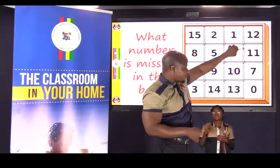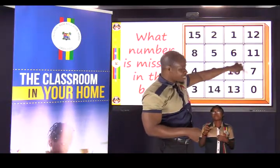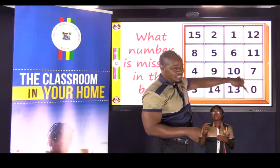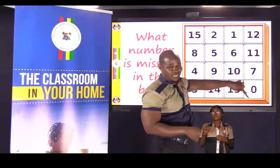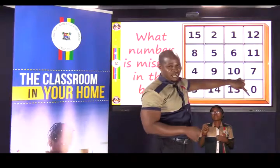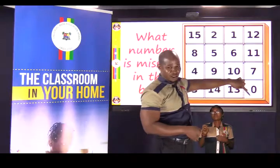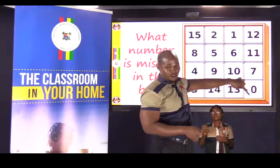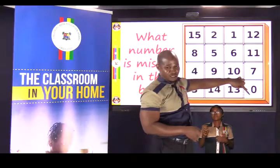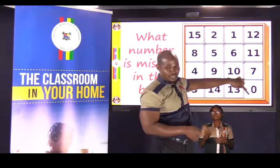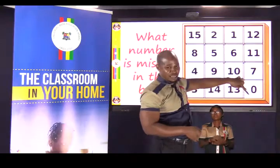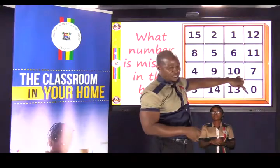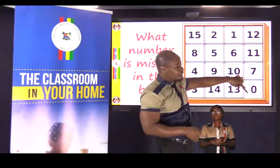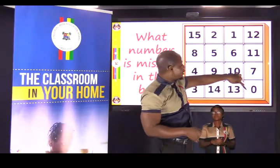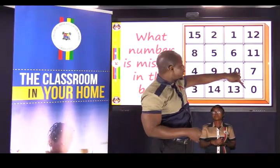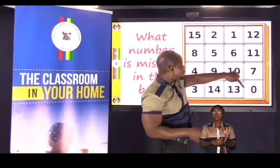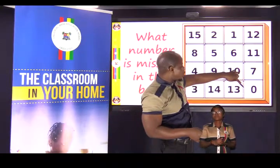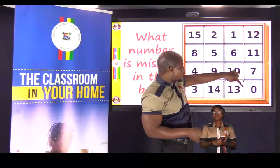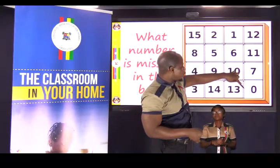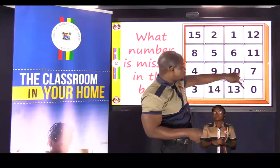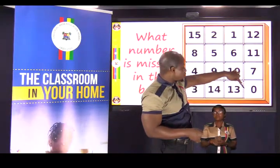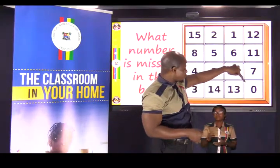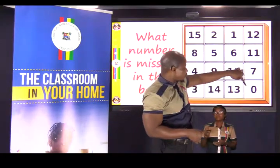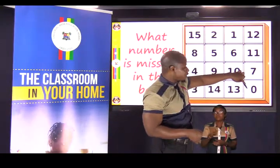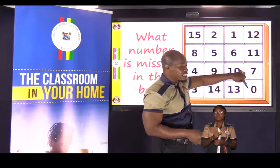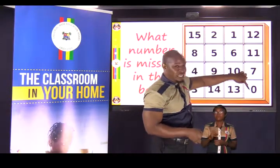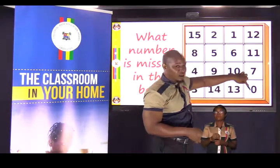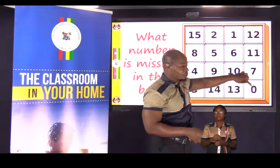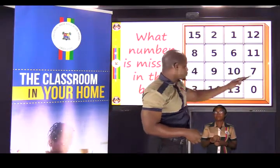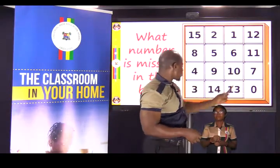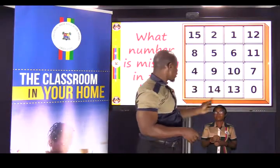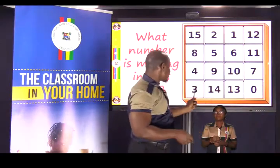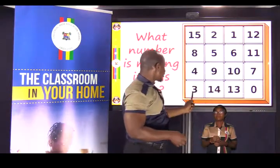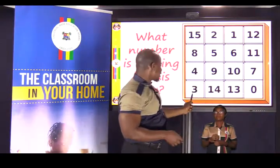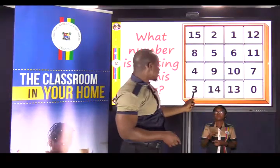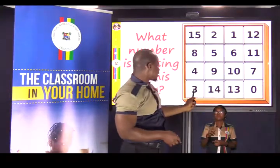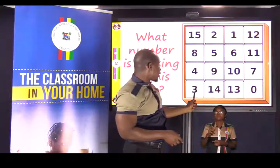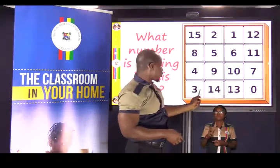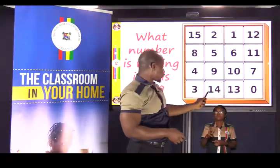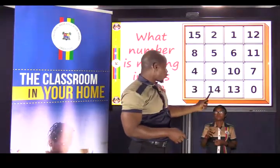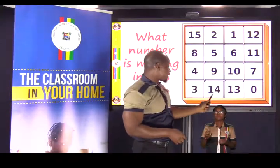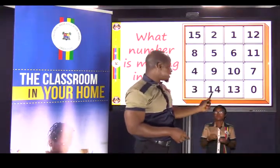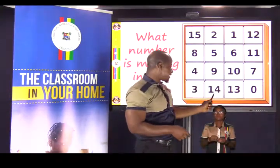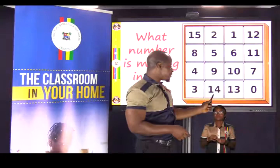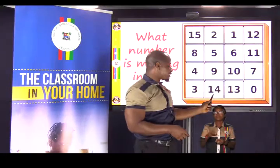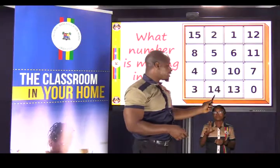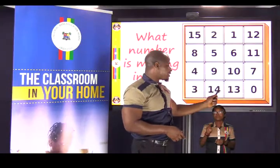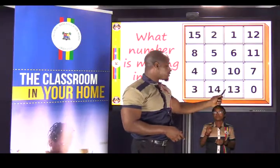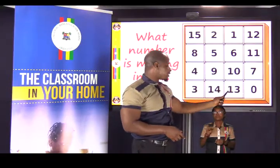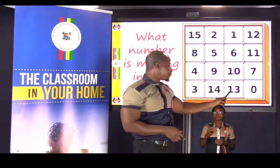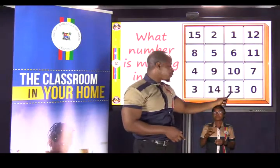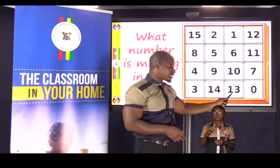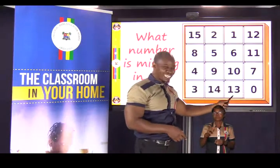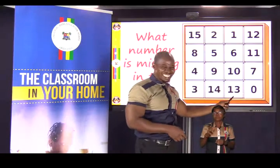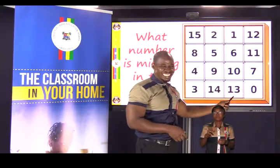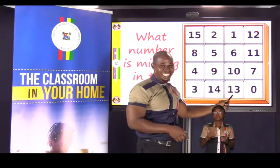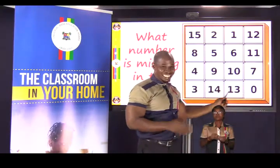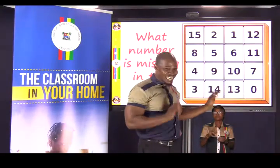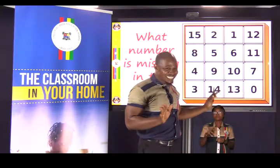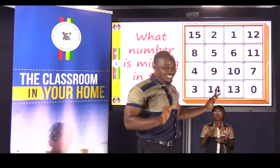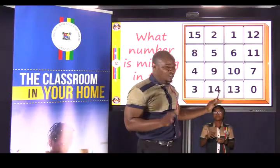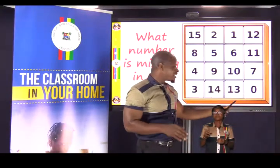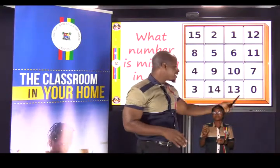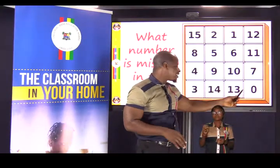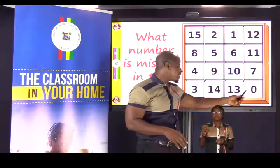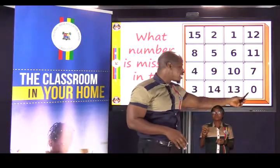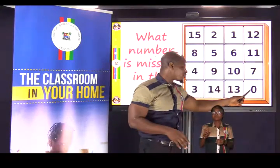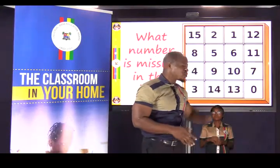must have 30 along the column. You get 0. 3 plus 14 is 17. 17 plus 13 is